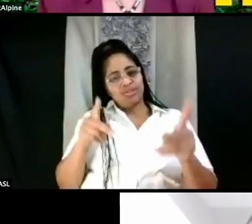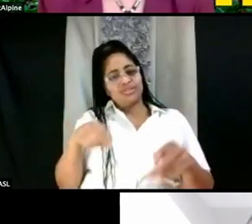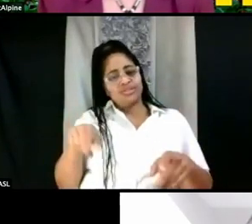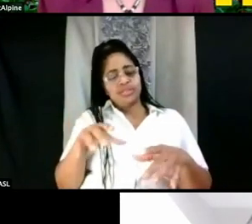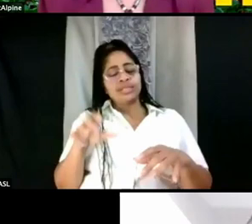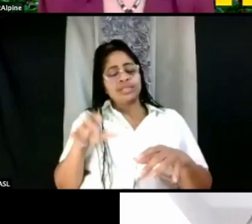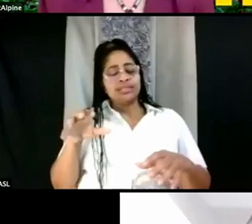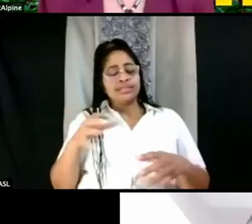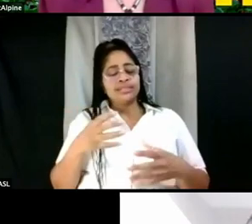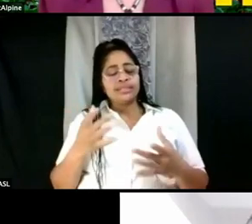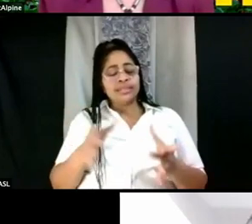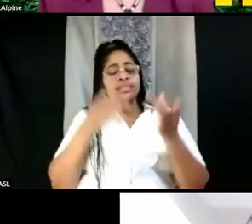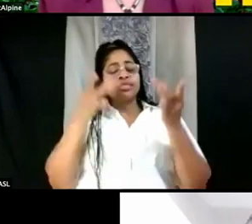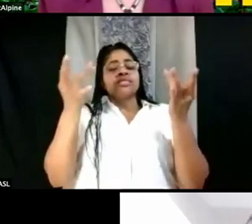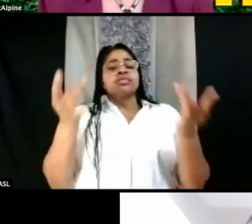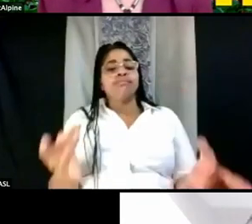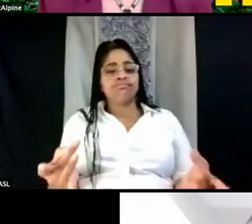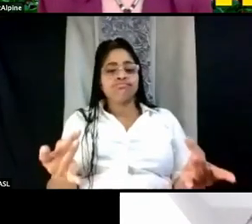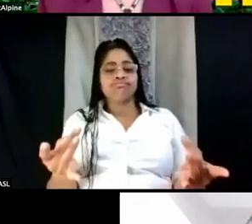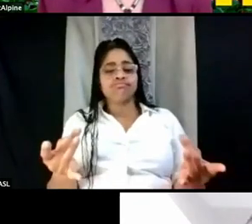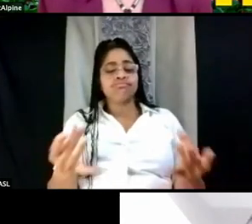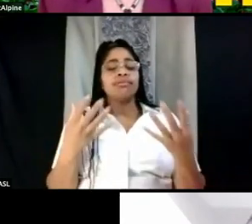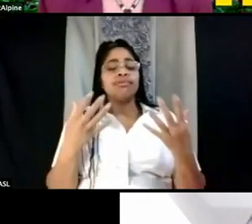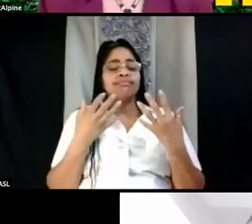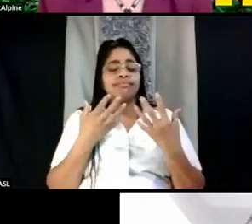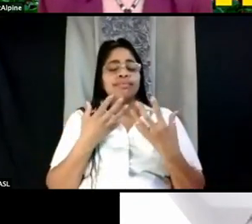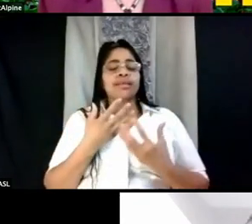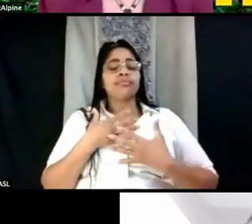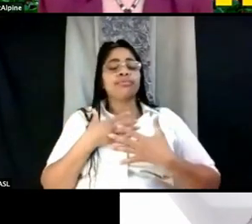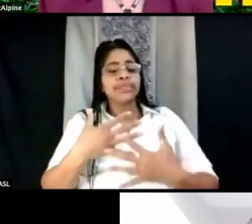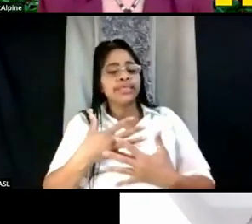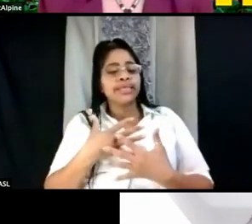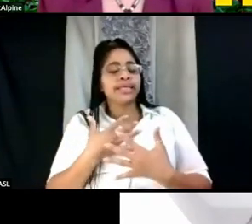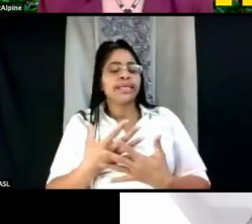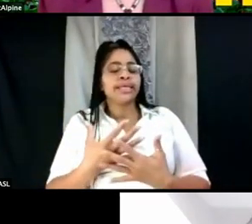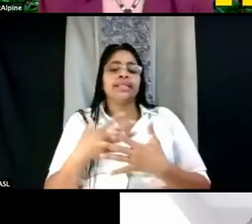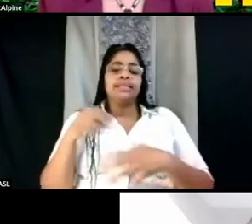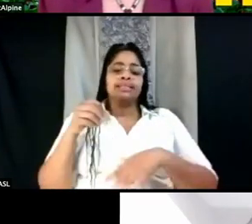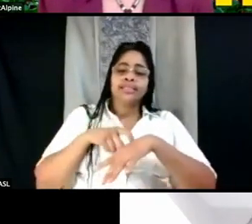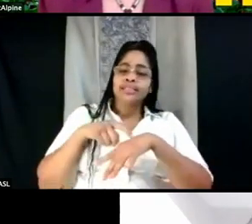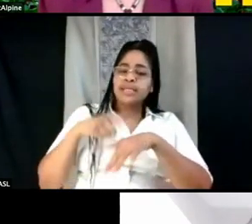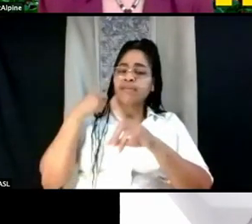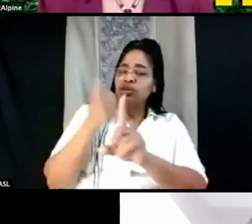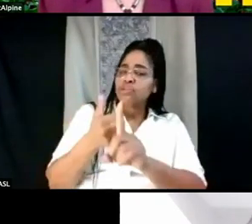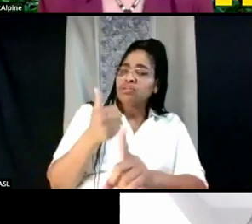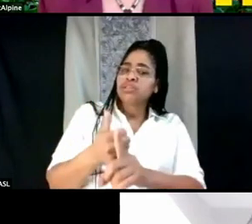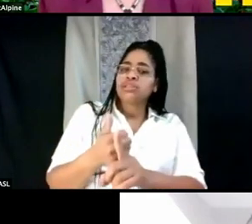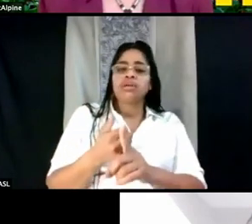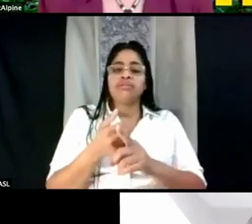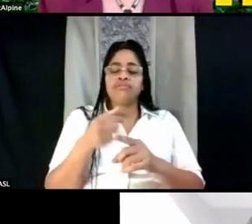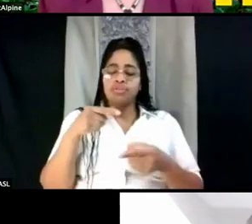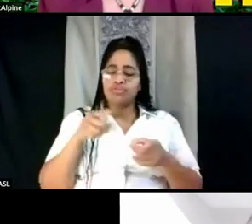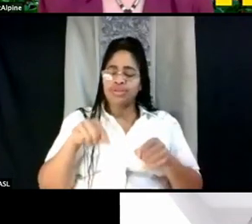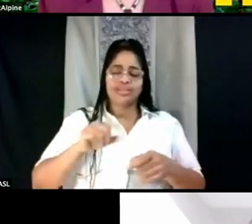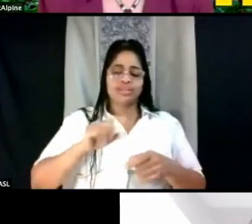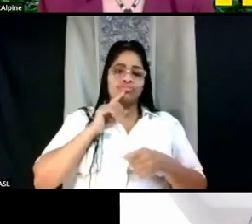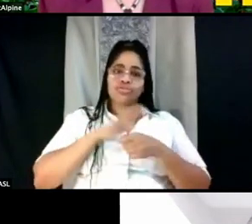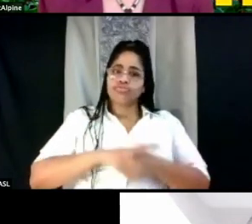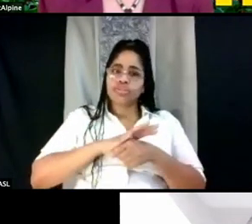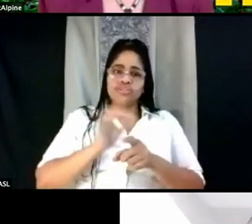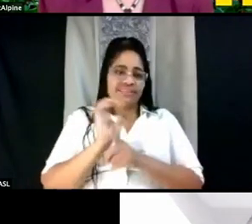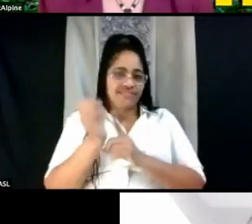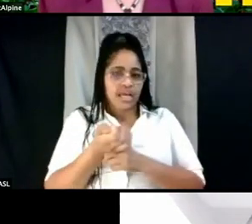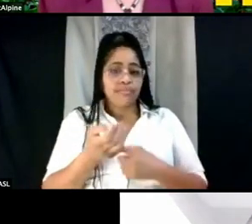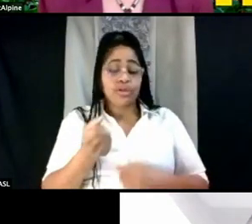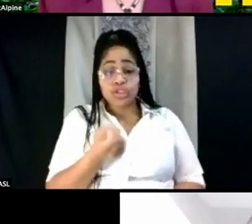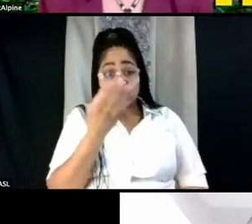breath, to pause, and to take some time for yourself in this very stressful environment.